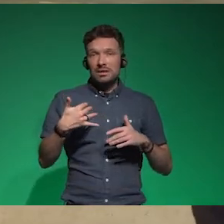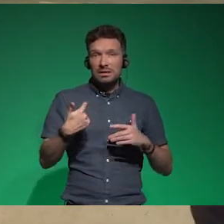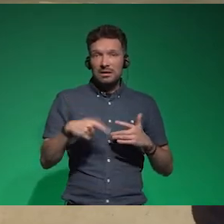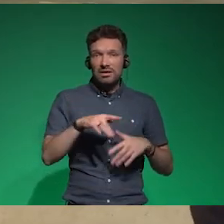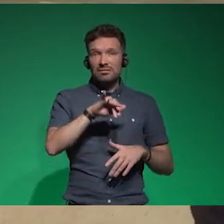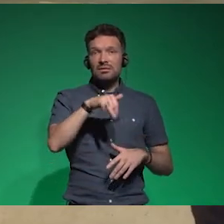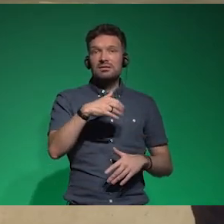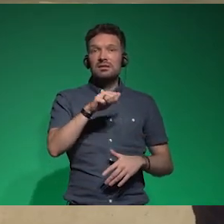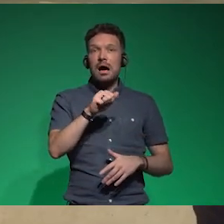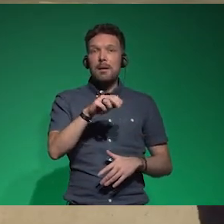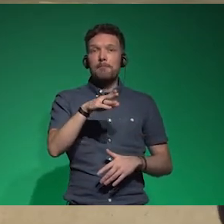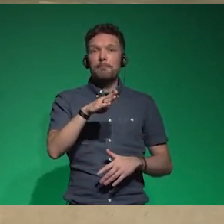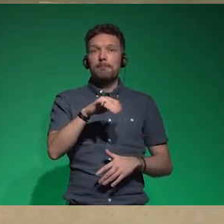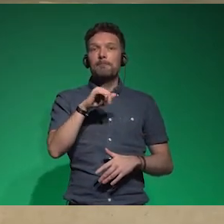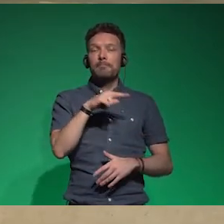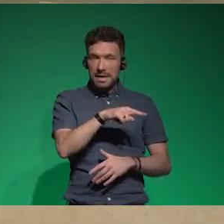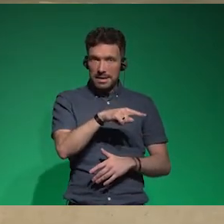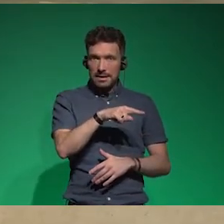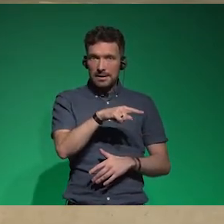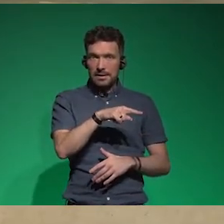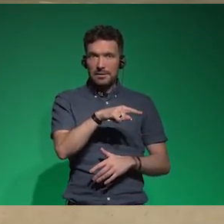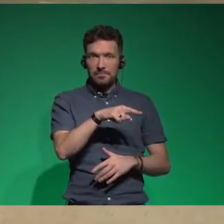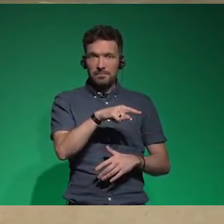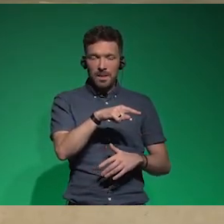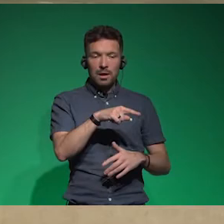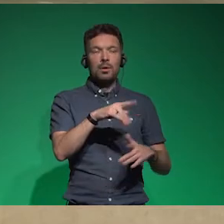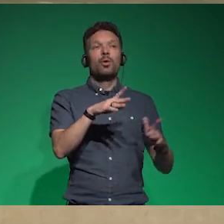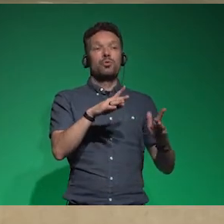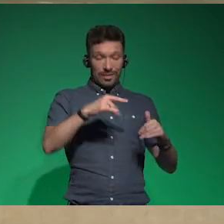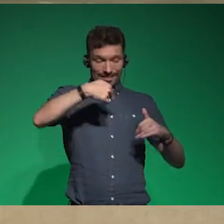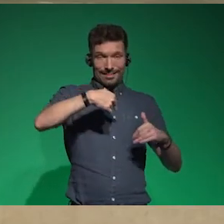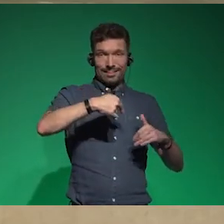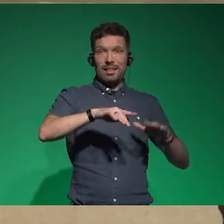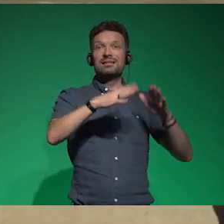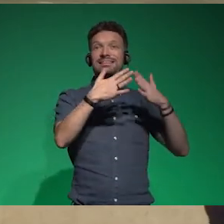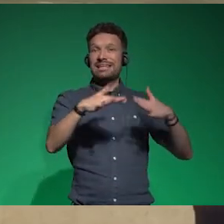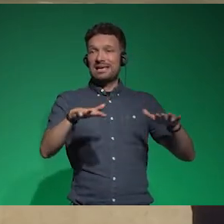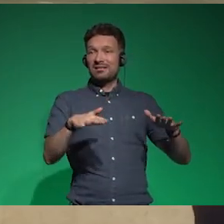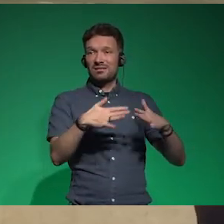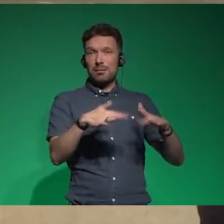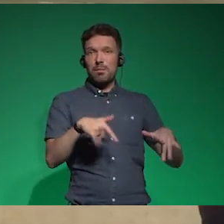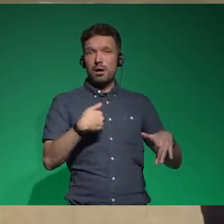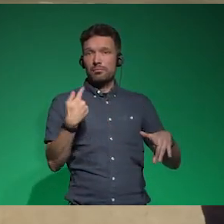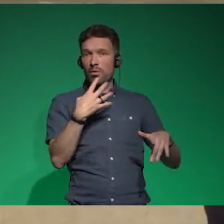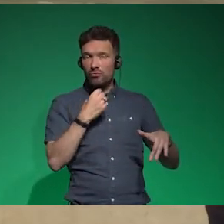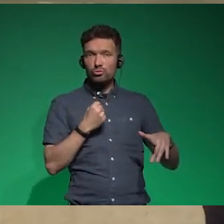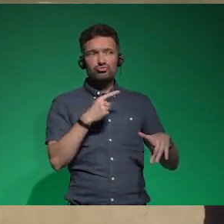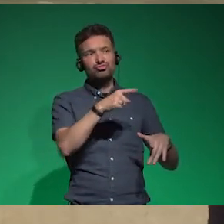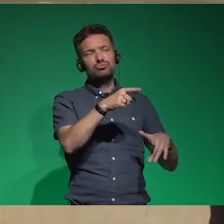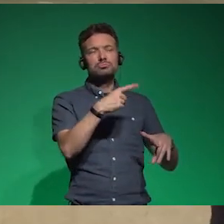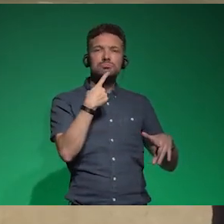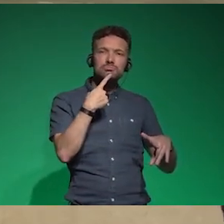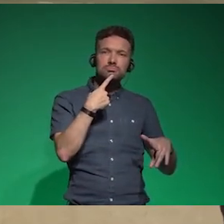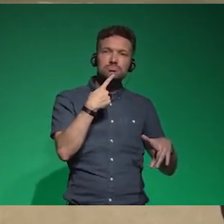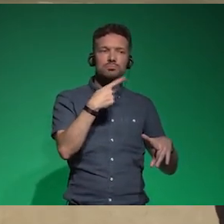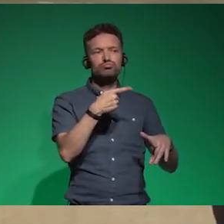the second time, to know like where is the place that we will make the festival also, and then how